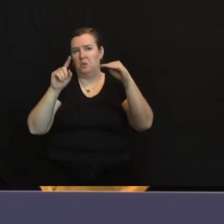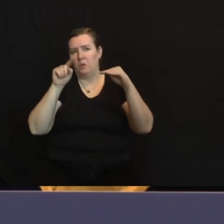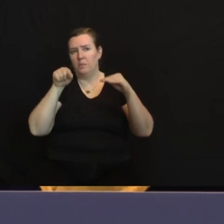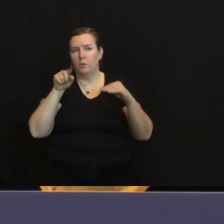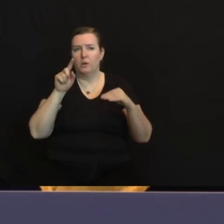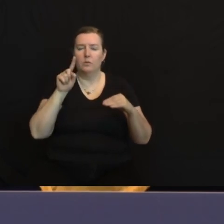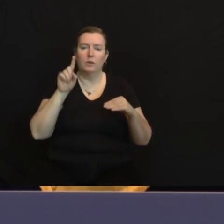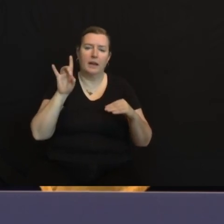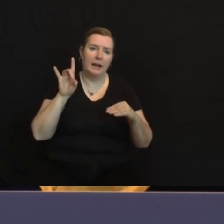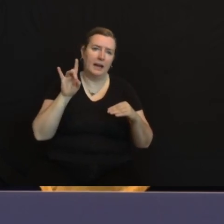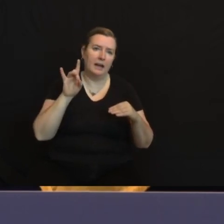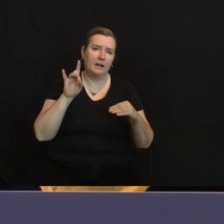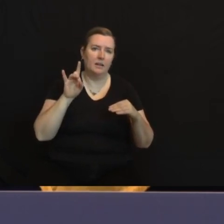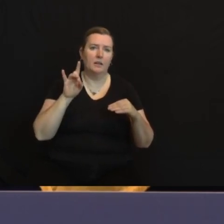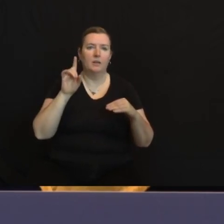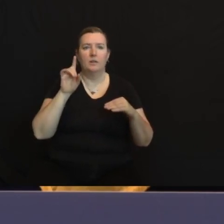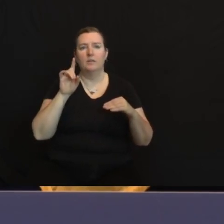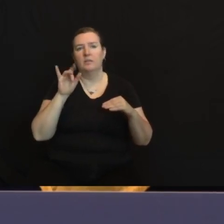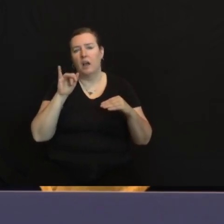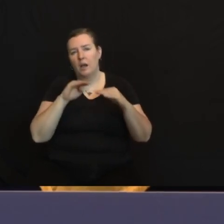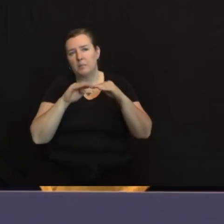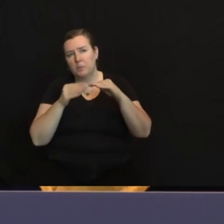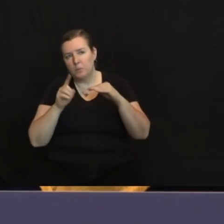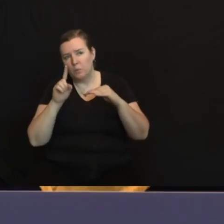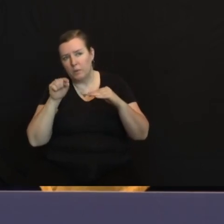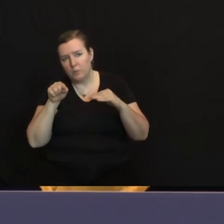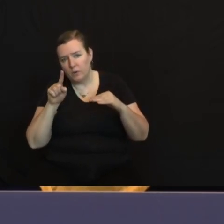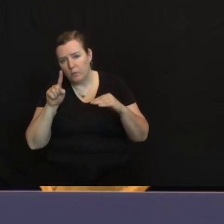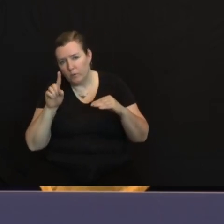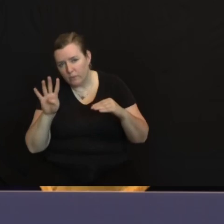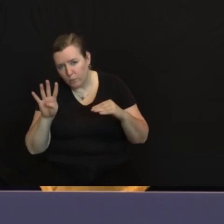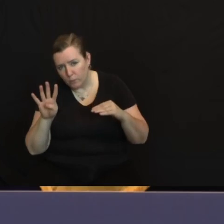week. I guess today I went down a hair to 1.14.